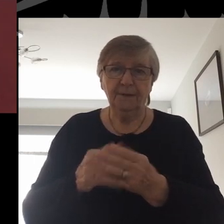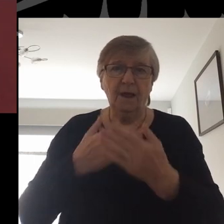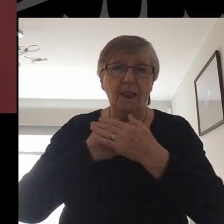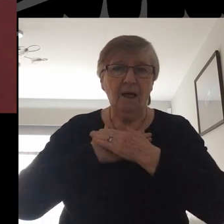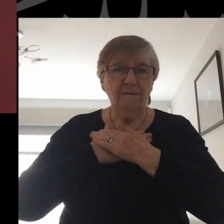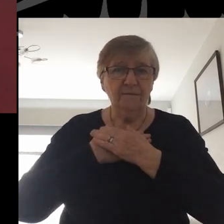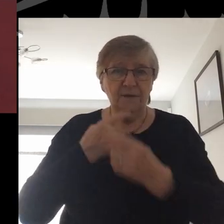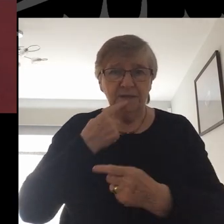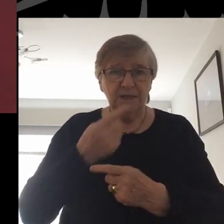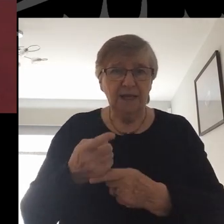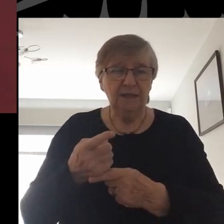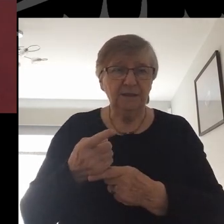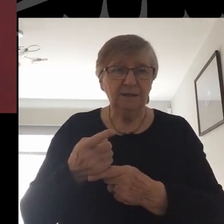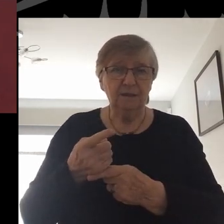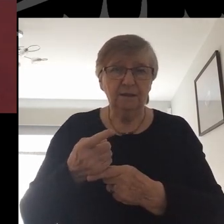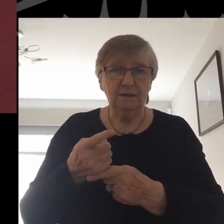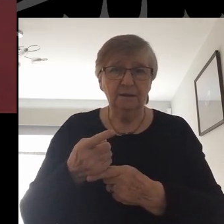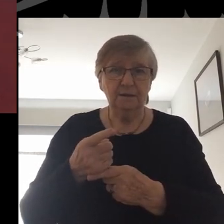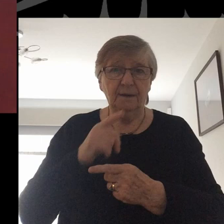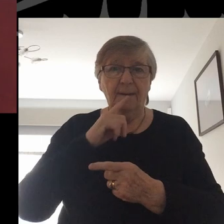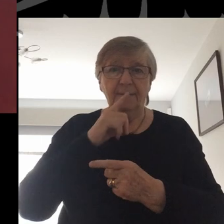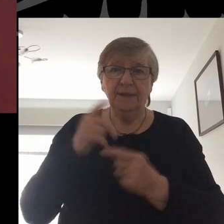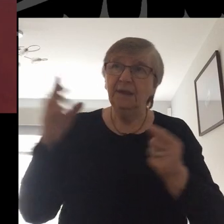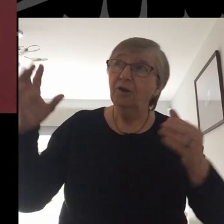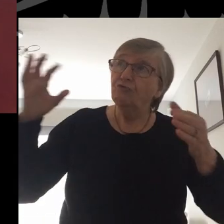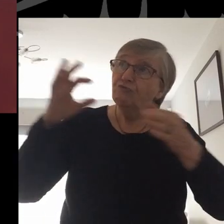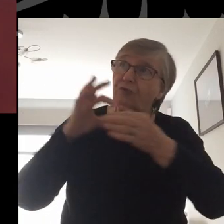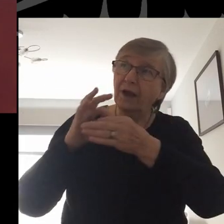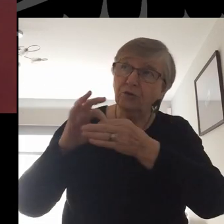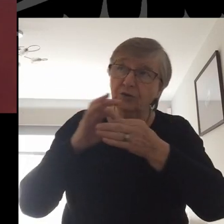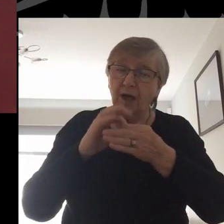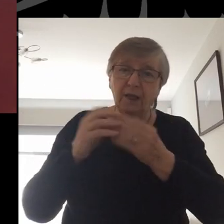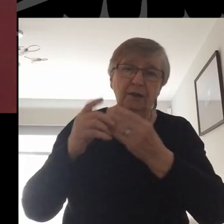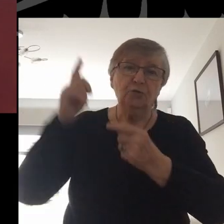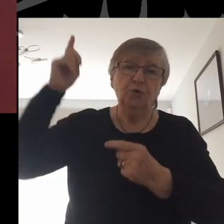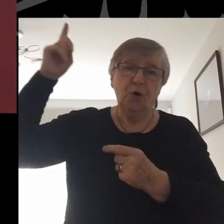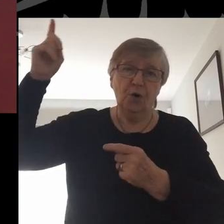Love says, be reconciled to God.